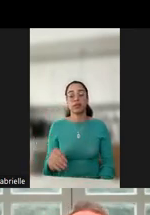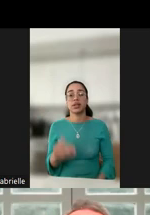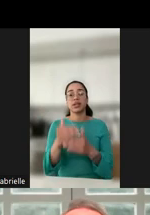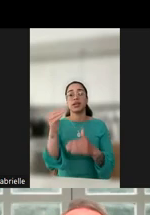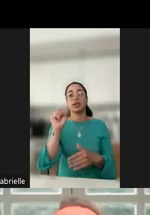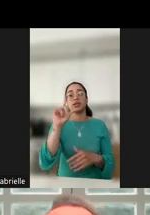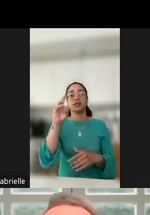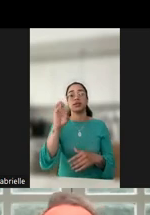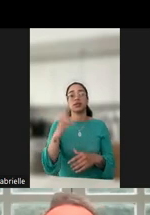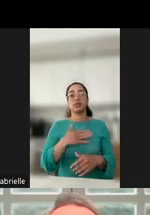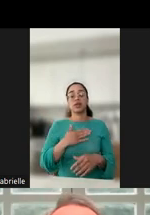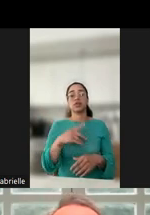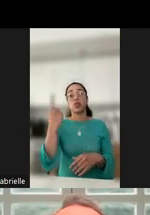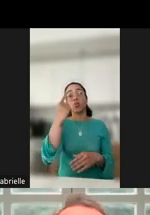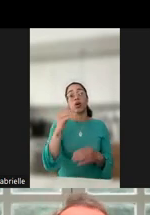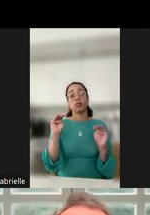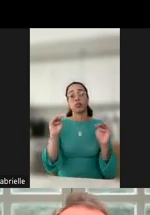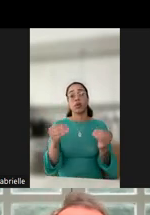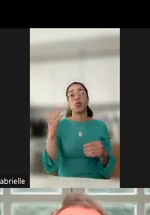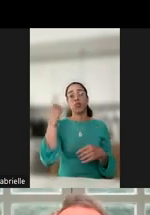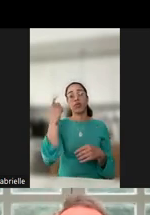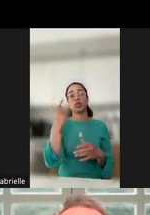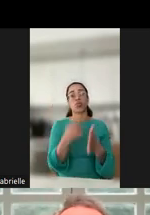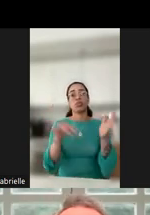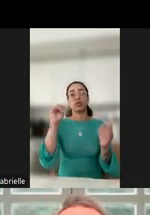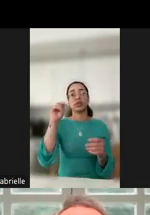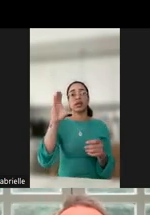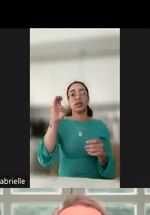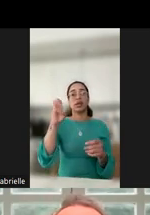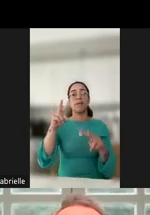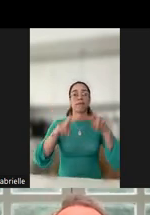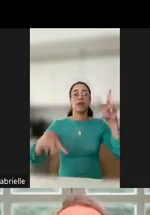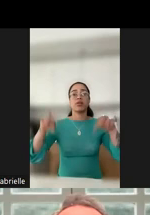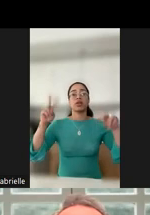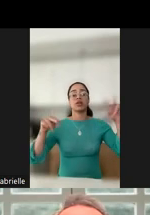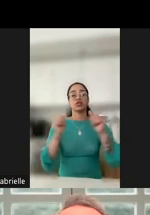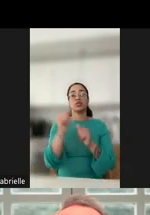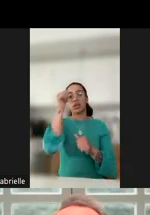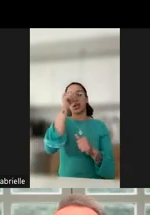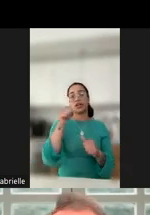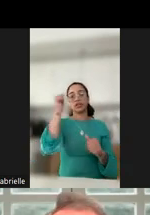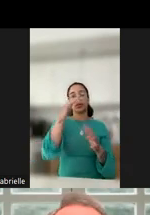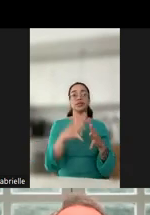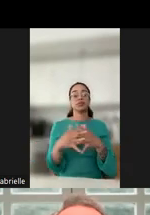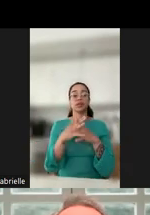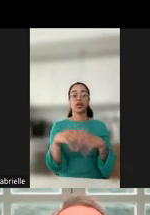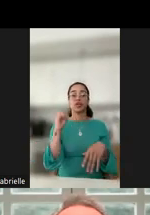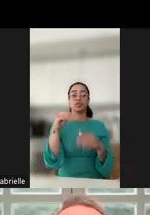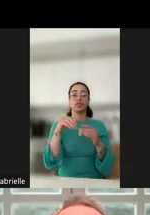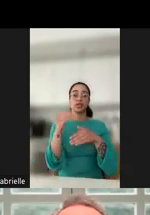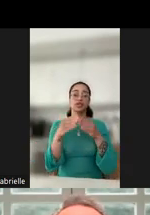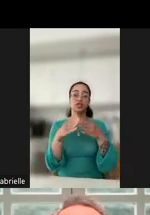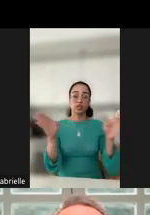So one might wonder what's the income variation is among the Asian Americans. So in general,